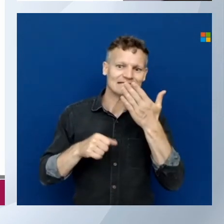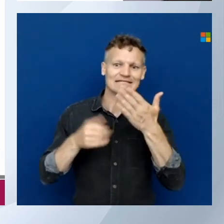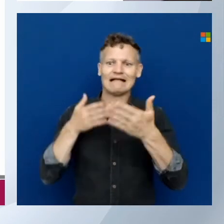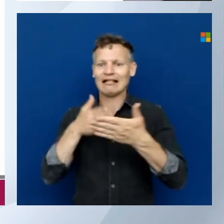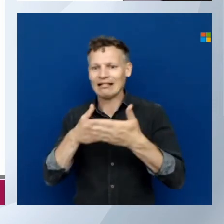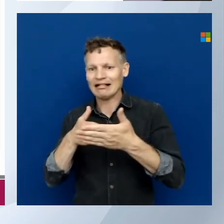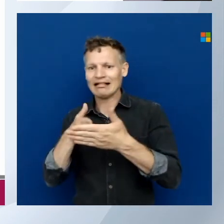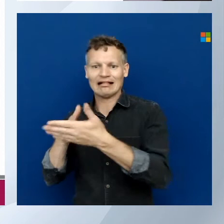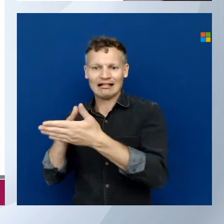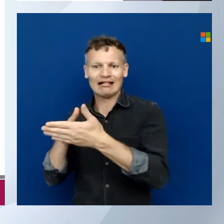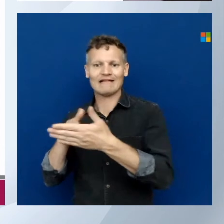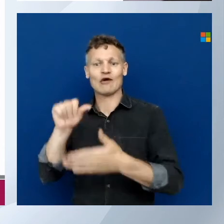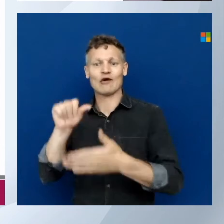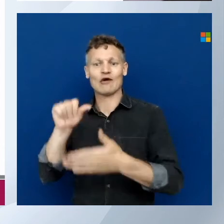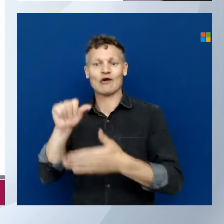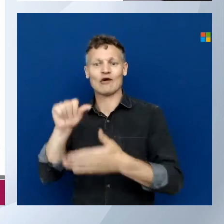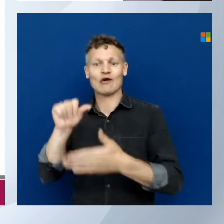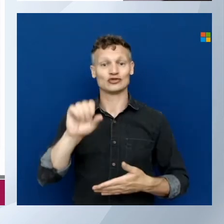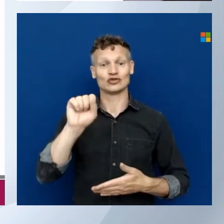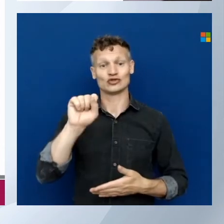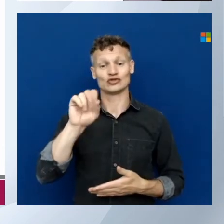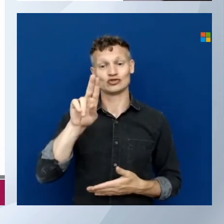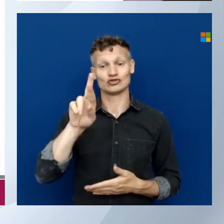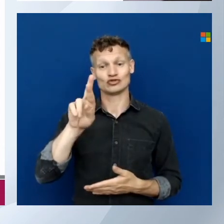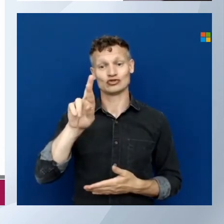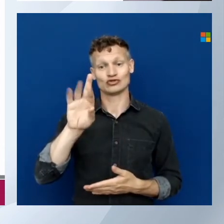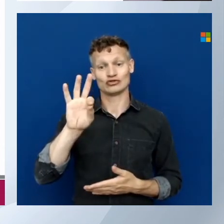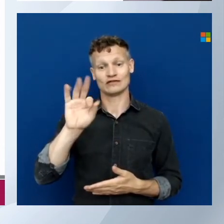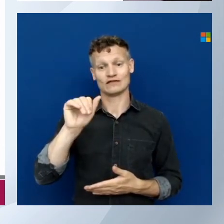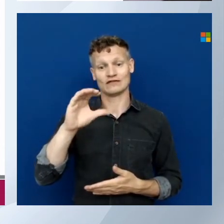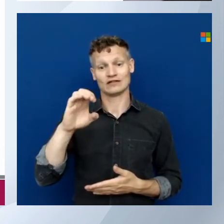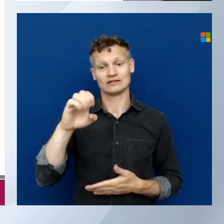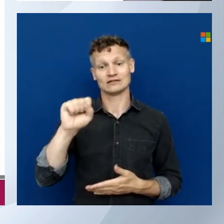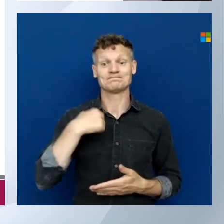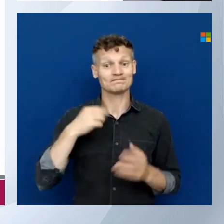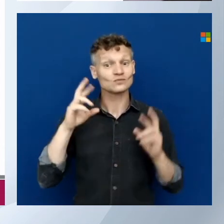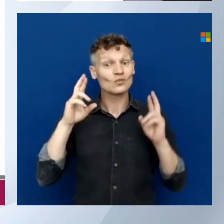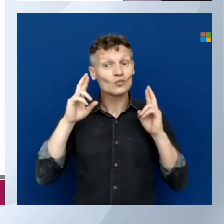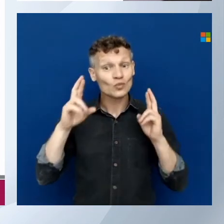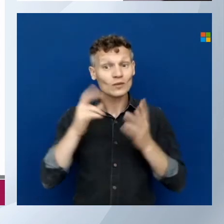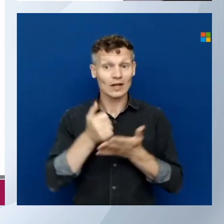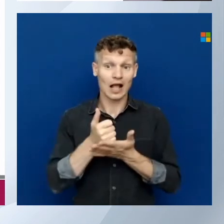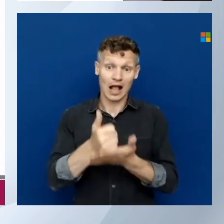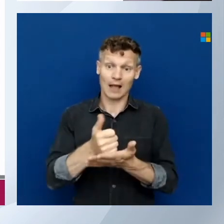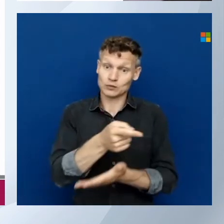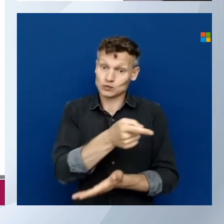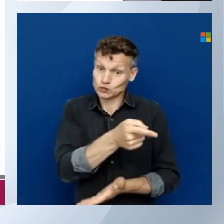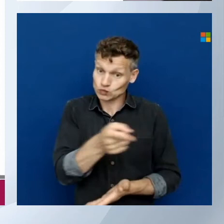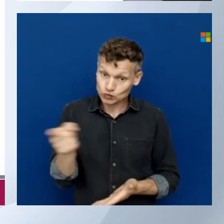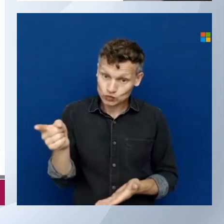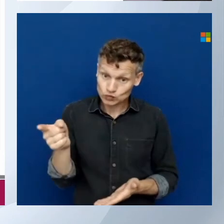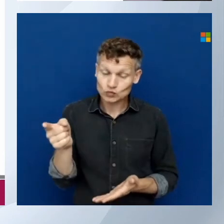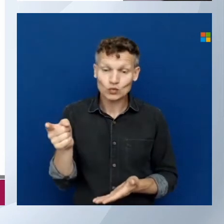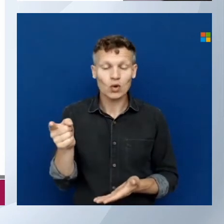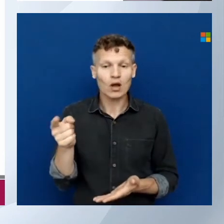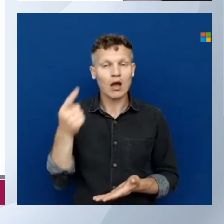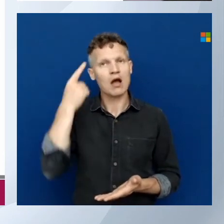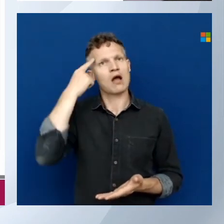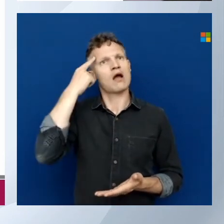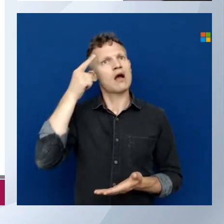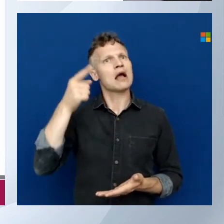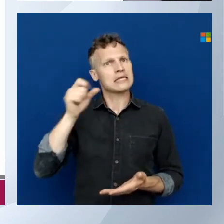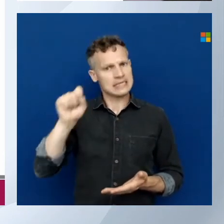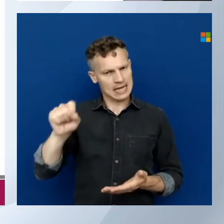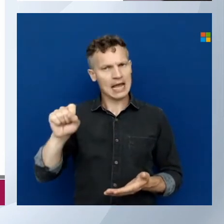And I hope it does help you to realize that you can start with small steps, getting more